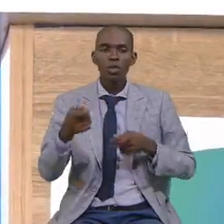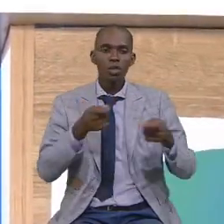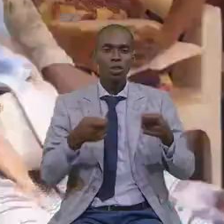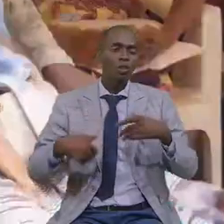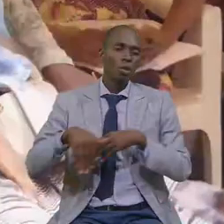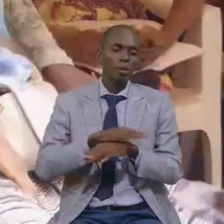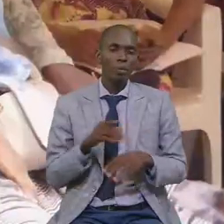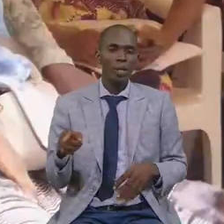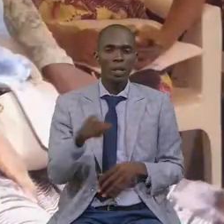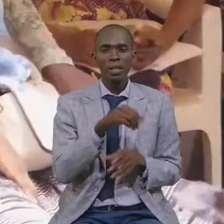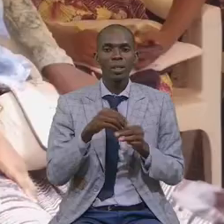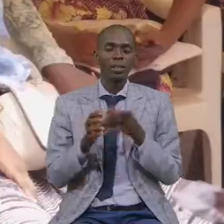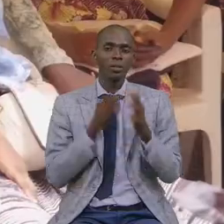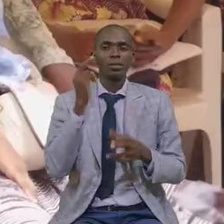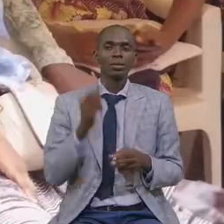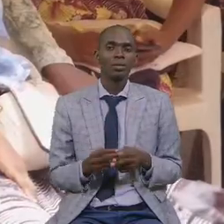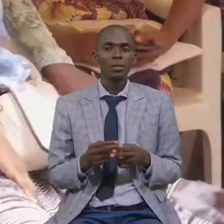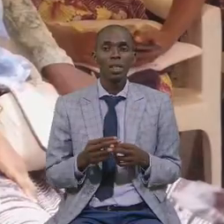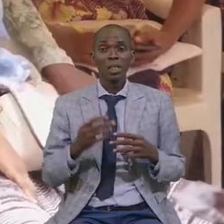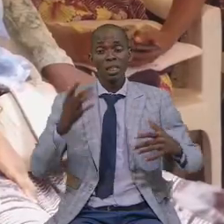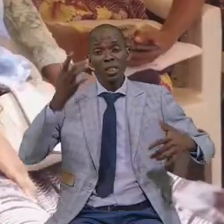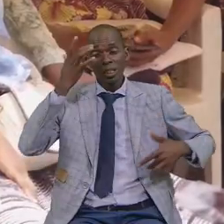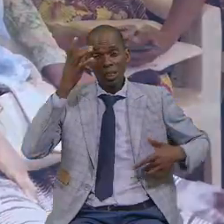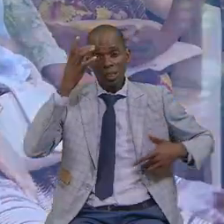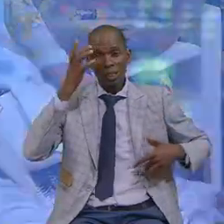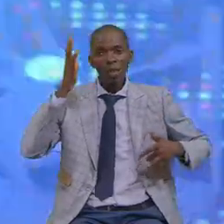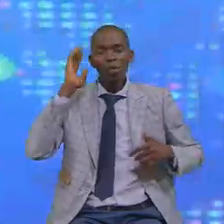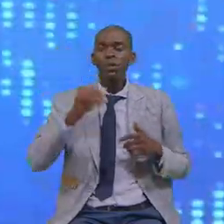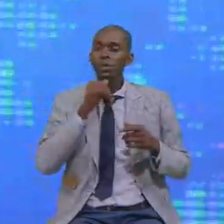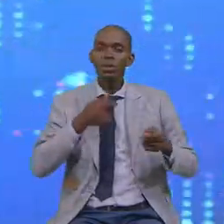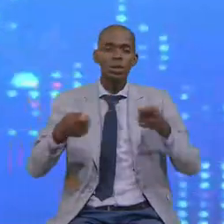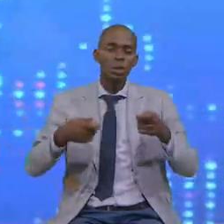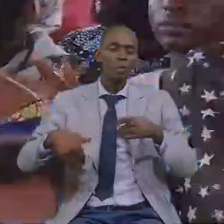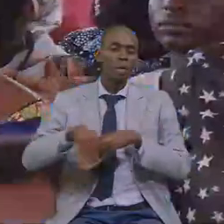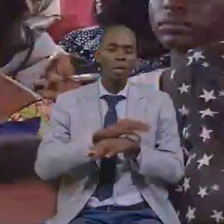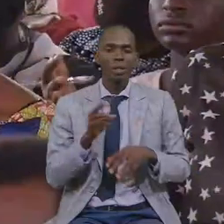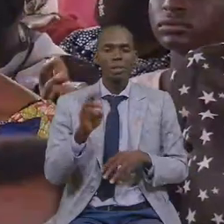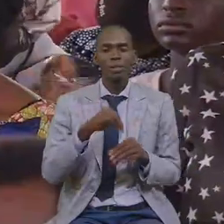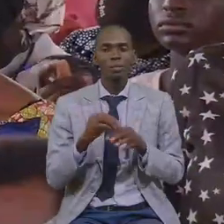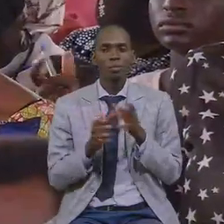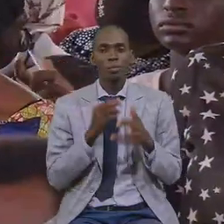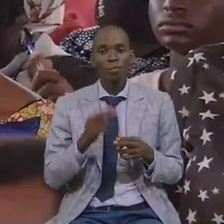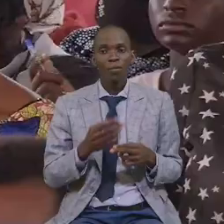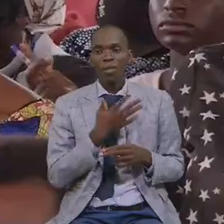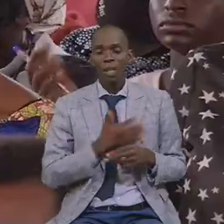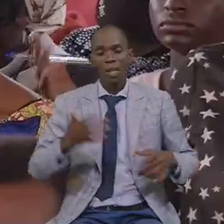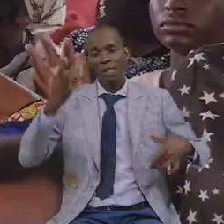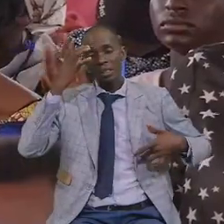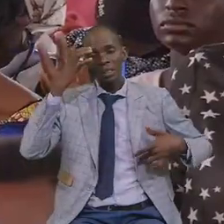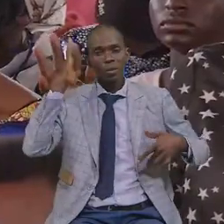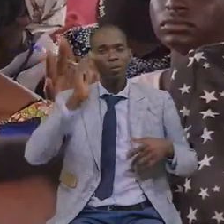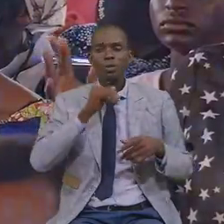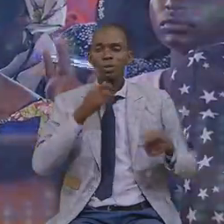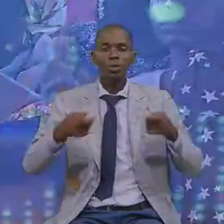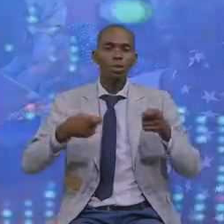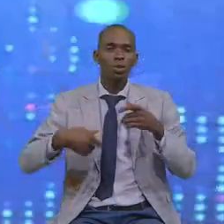you. Amen. Sickness will not reign over them. Amen. And sickness will not